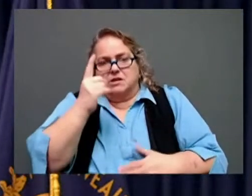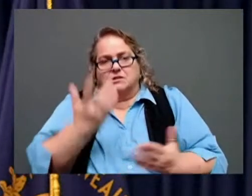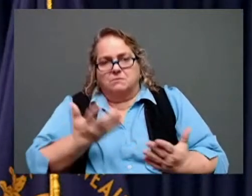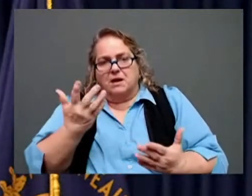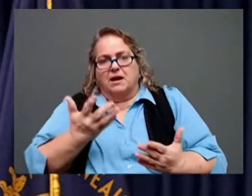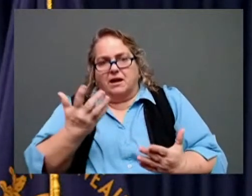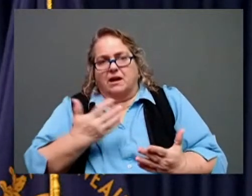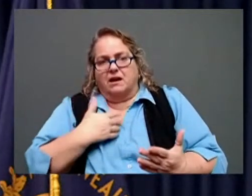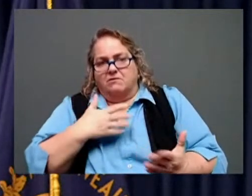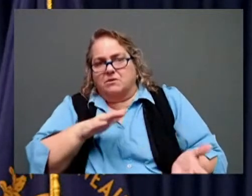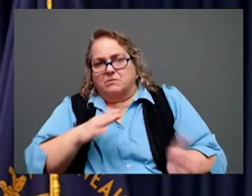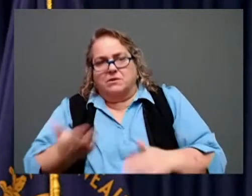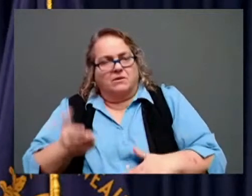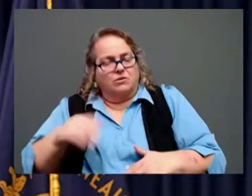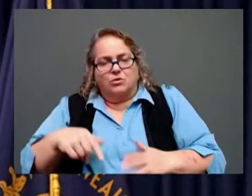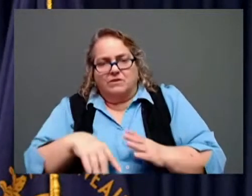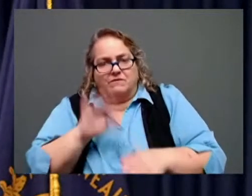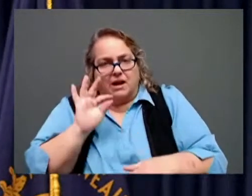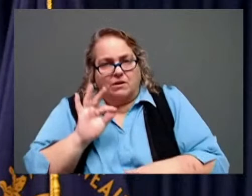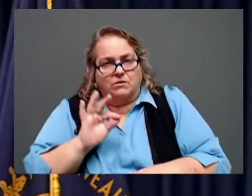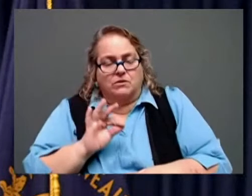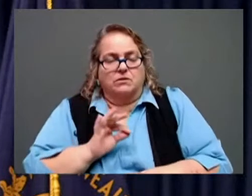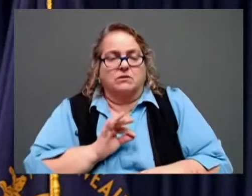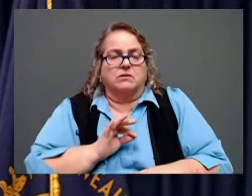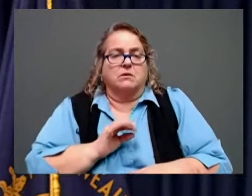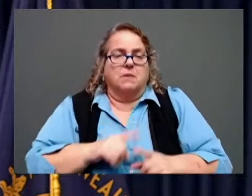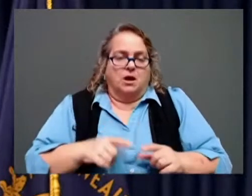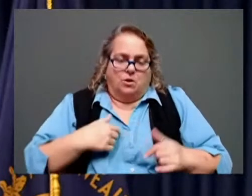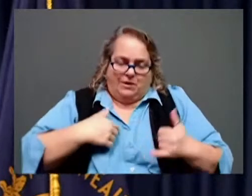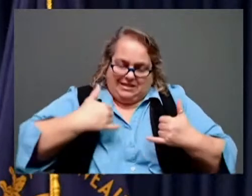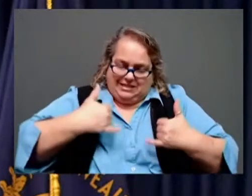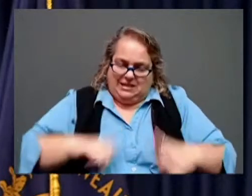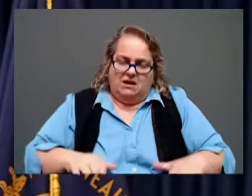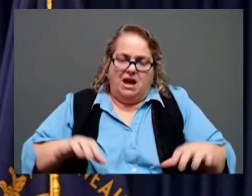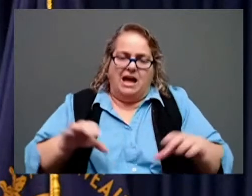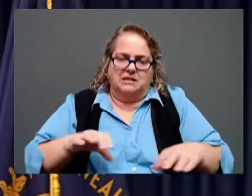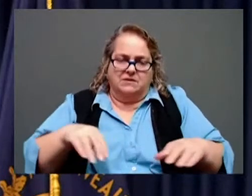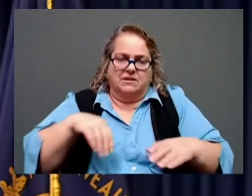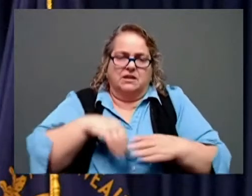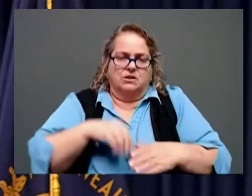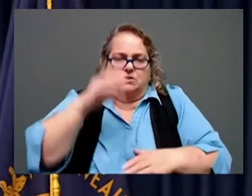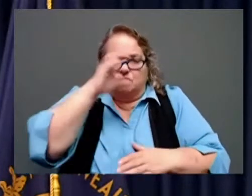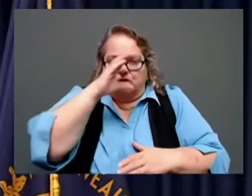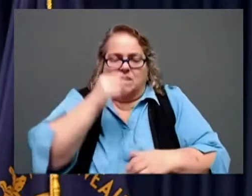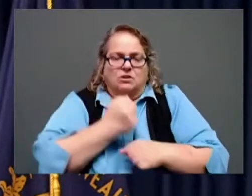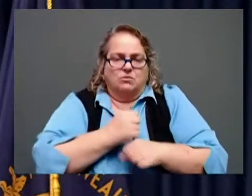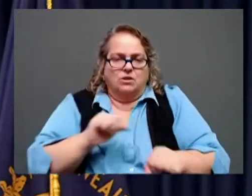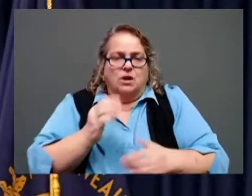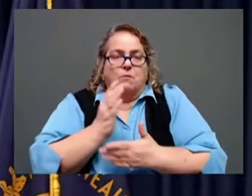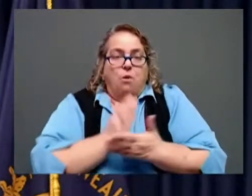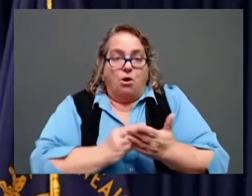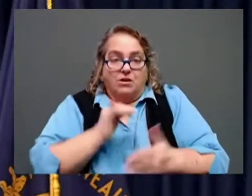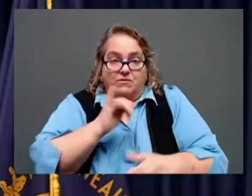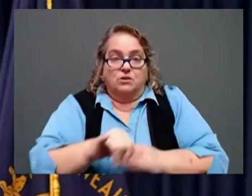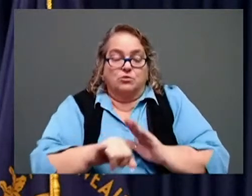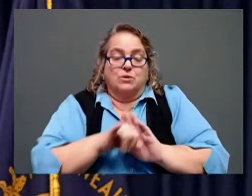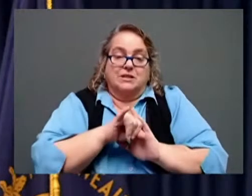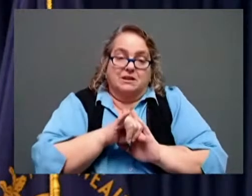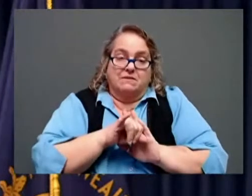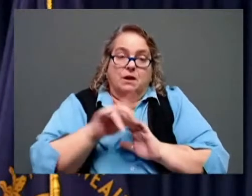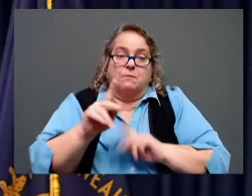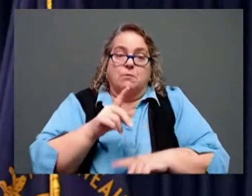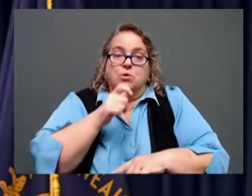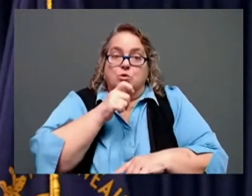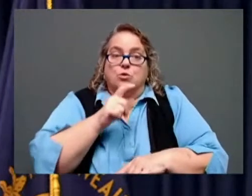been located yet. But we are still actively in the search and rescue. And part of that is identifying people that are reported missing